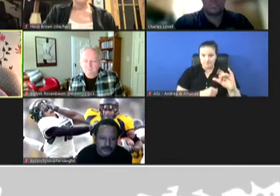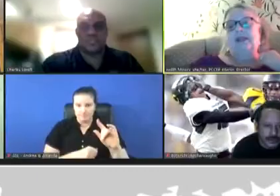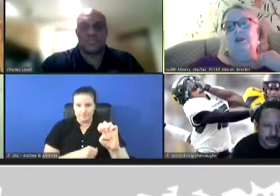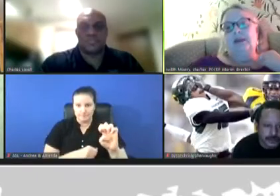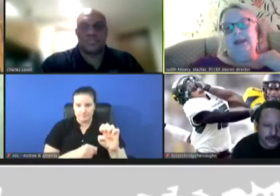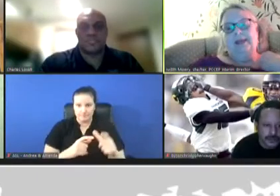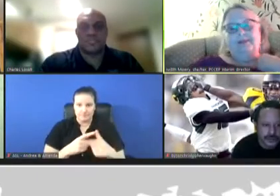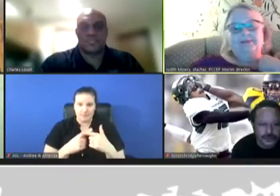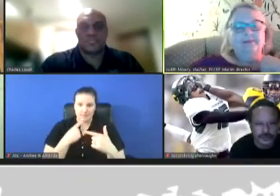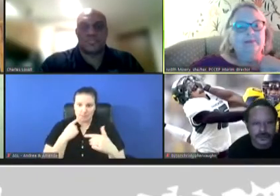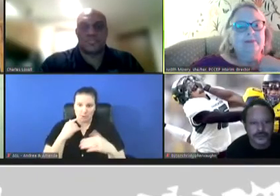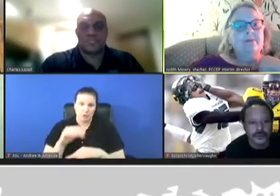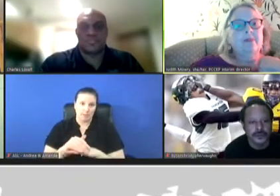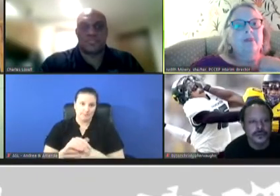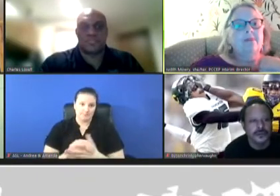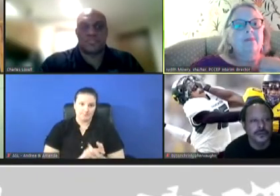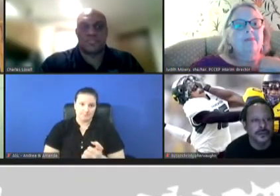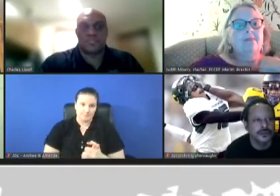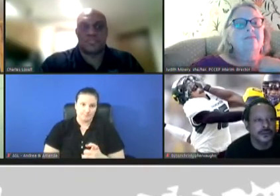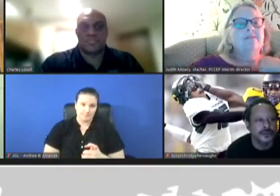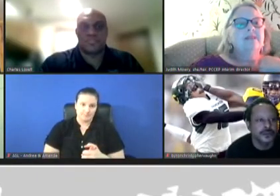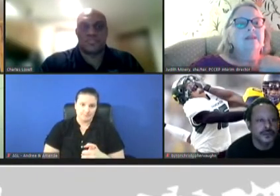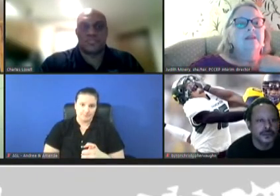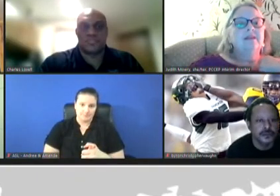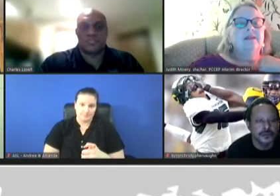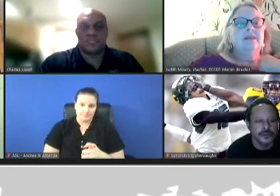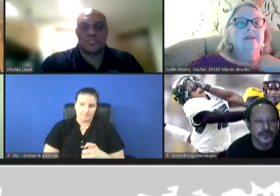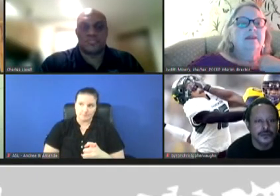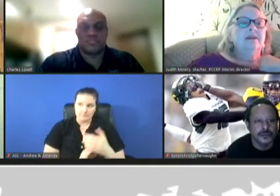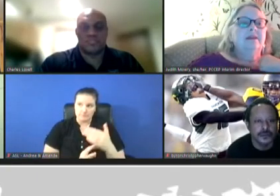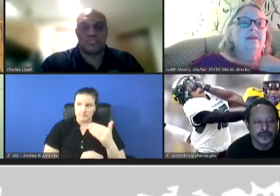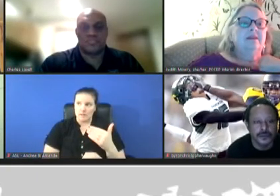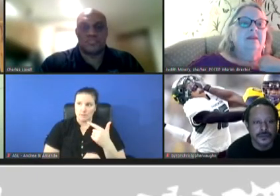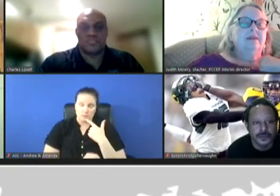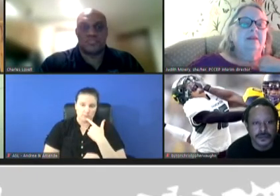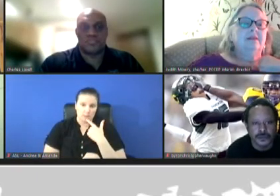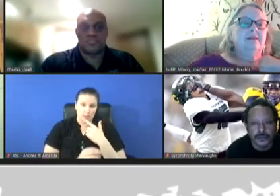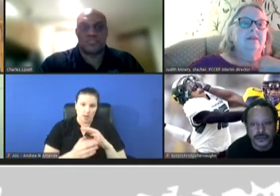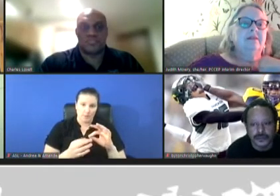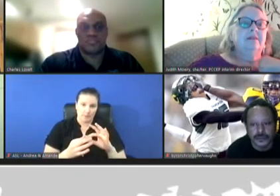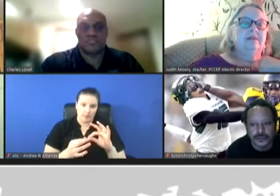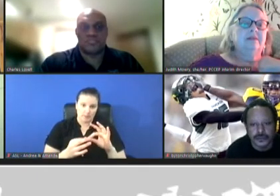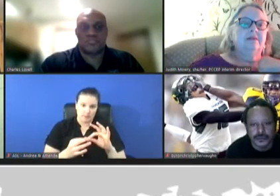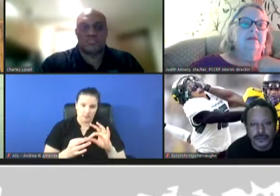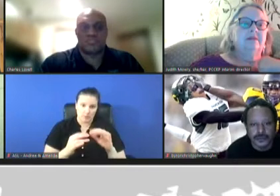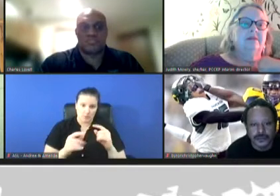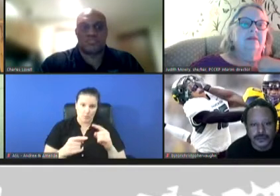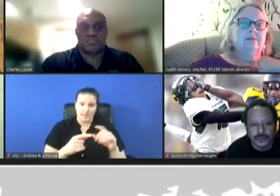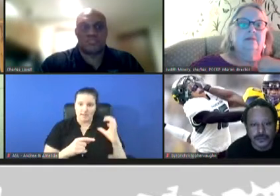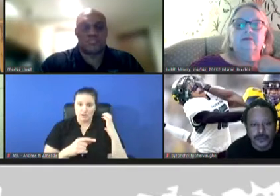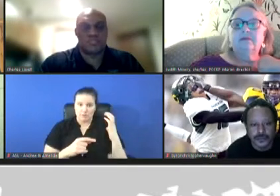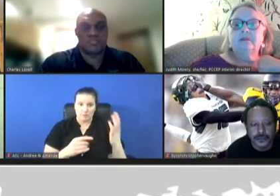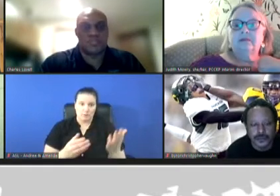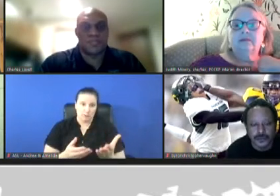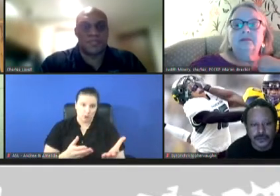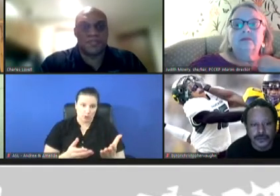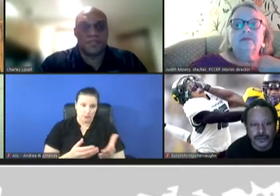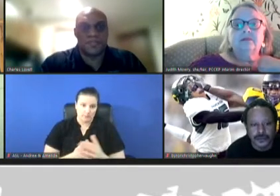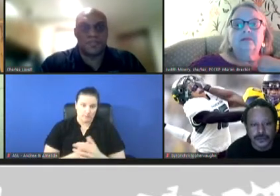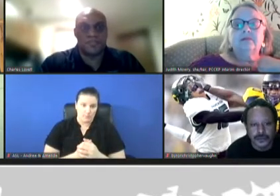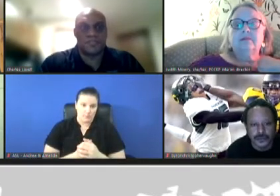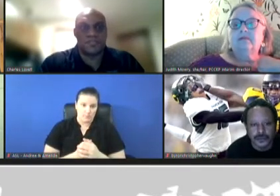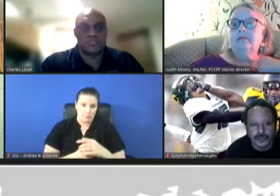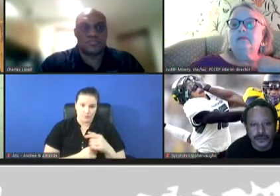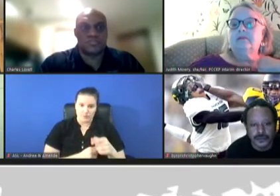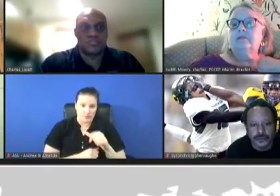then we're going to say goodnight. Thank you. I wanted to make a comment while the chief was here. This